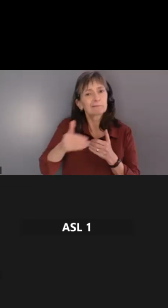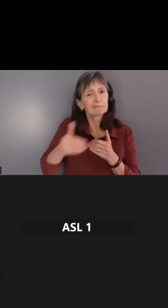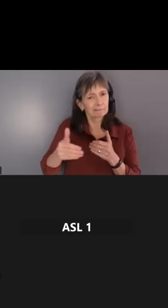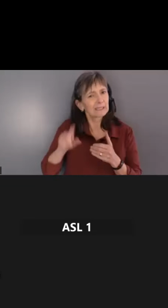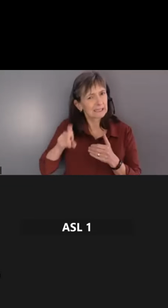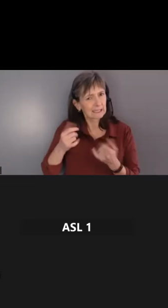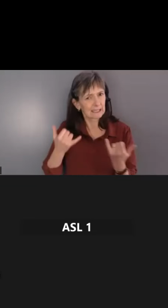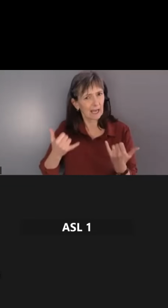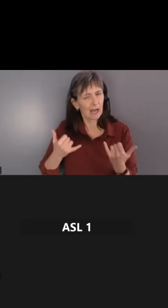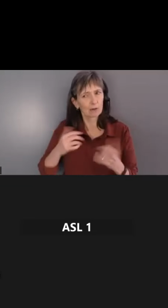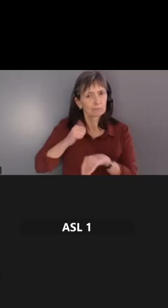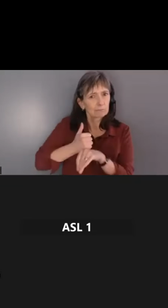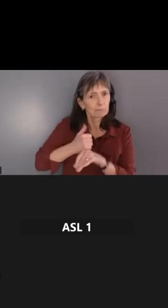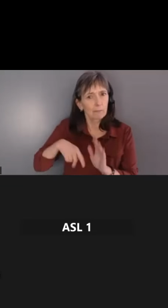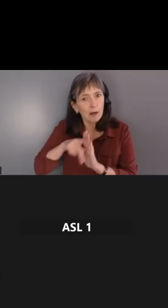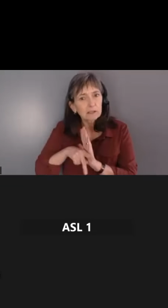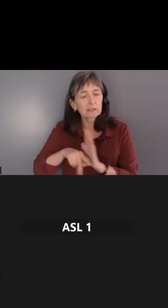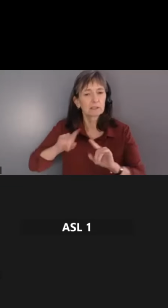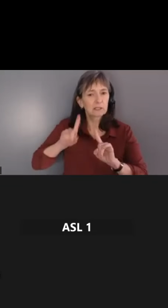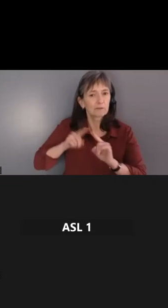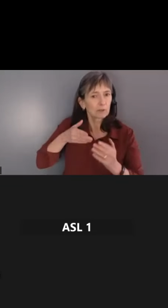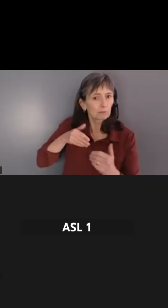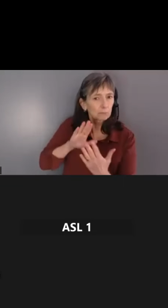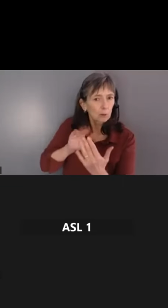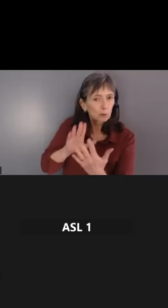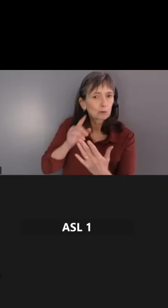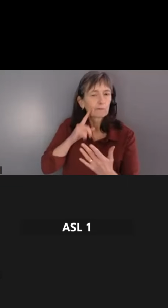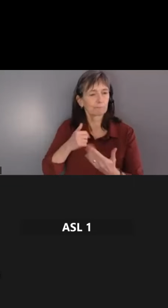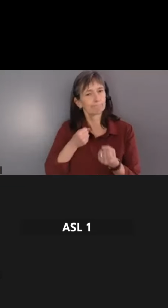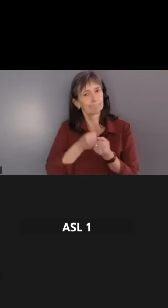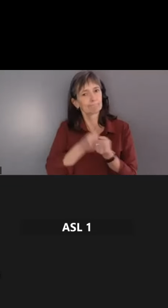implementing policies and approaches that can really effectively support older adults'